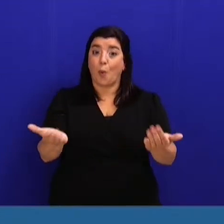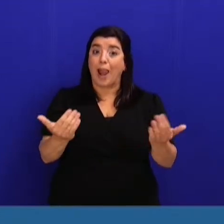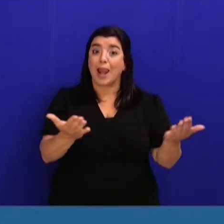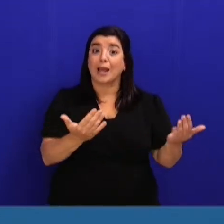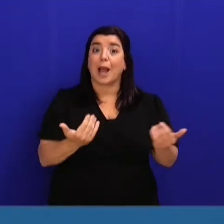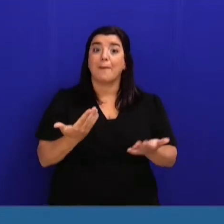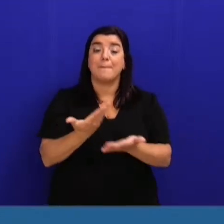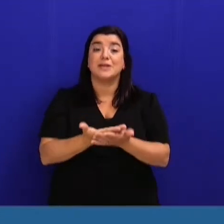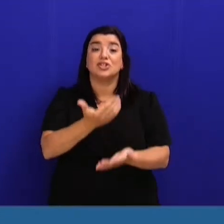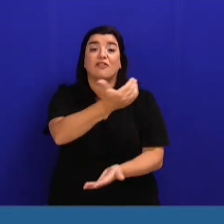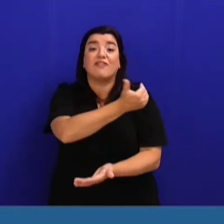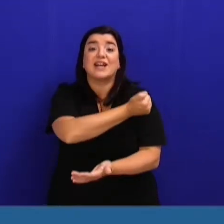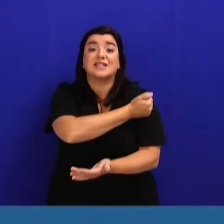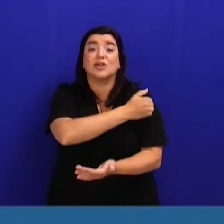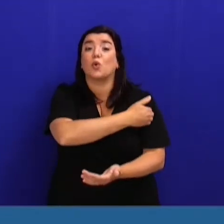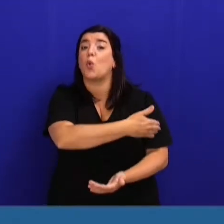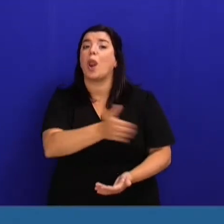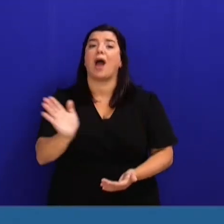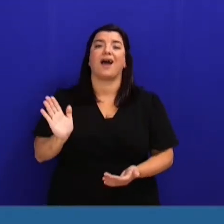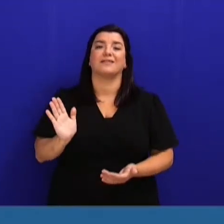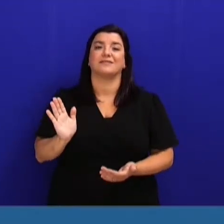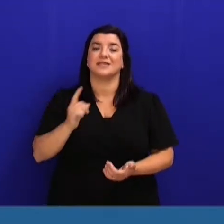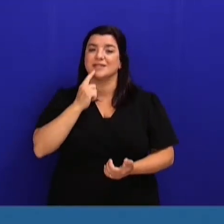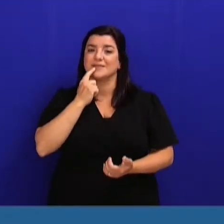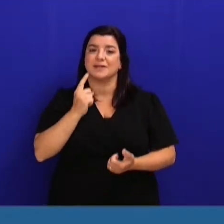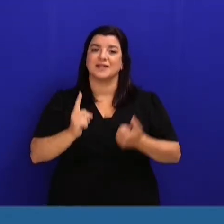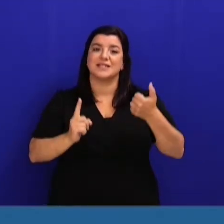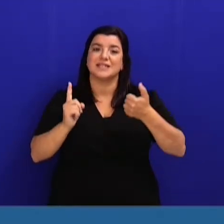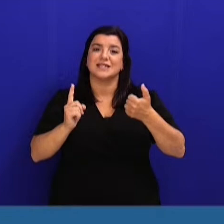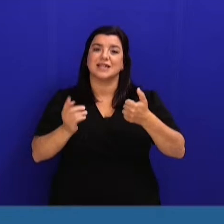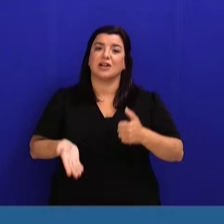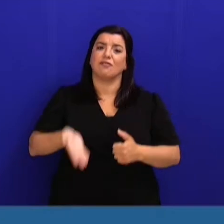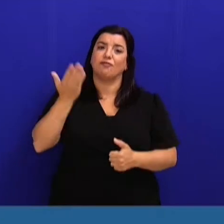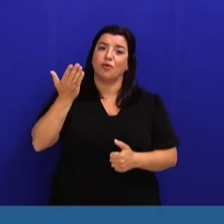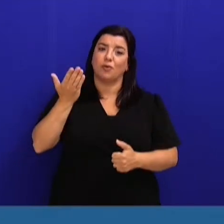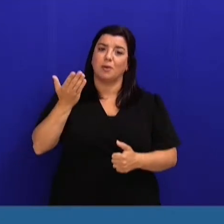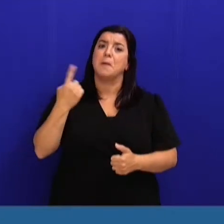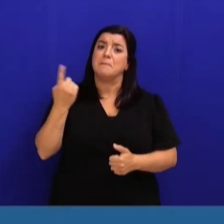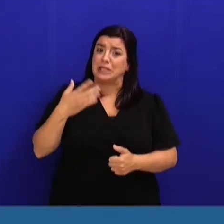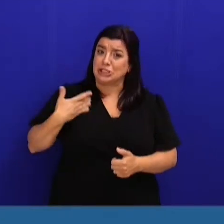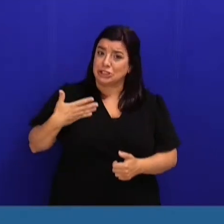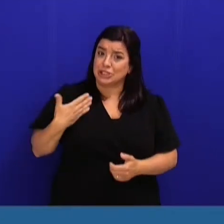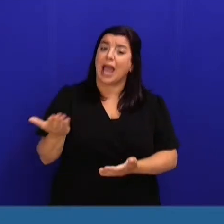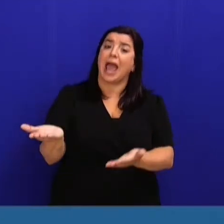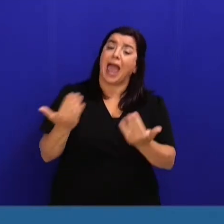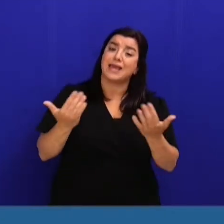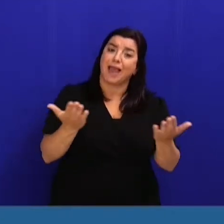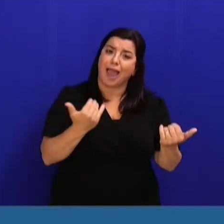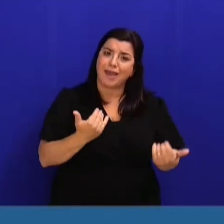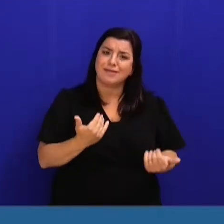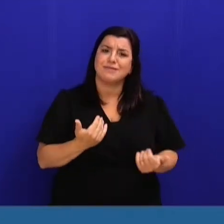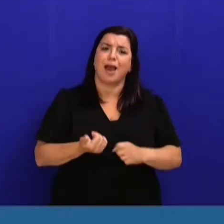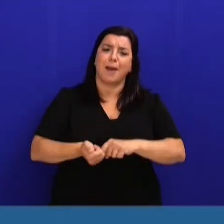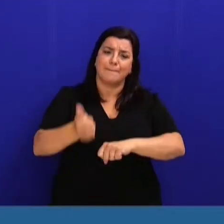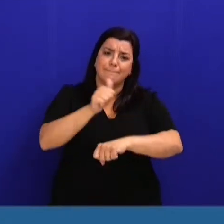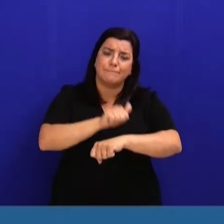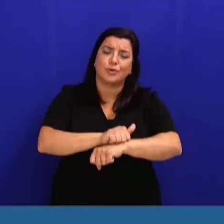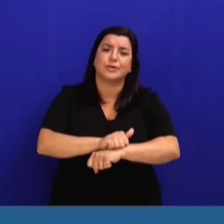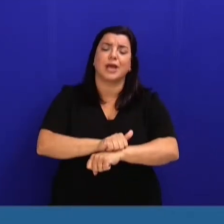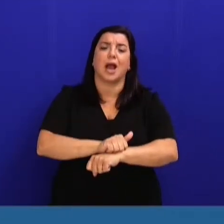għandu il-fuq minn 16 sena u allura min irid jitlaqam nappellalkom biex tiġu tieħdu t-tilqima billi tapplikaw